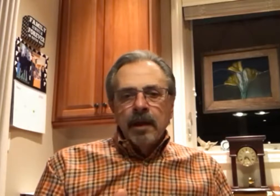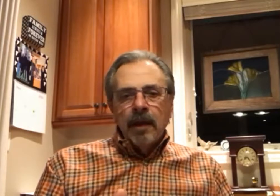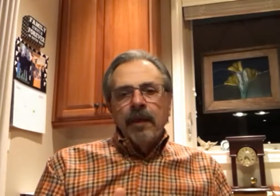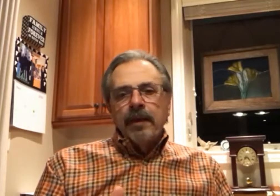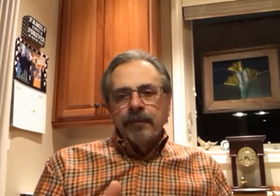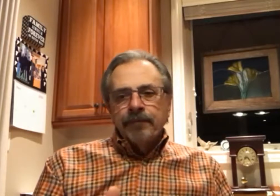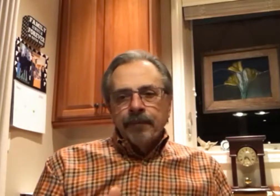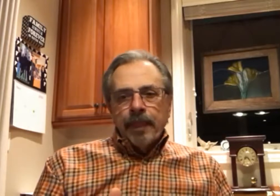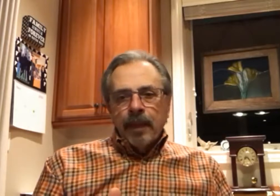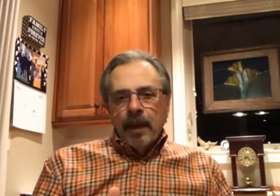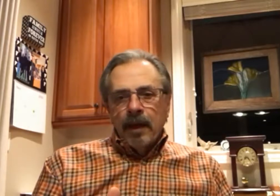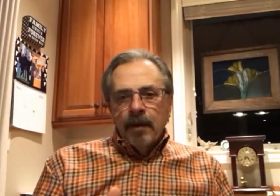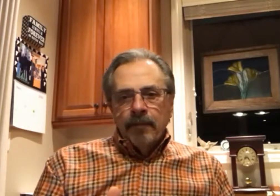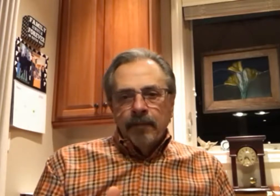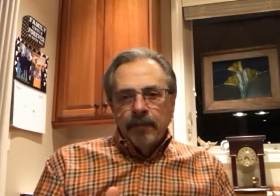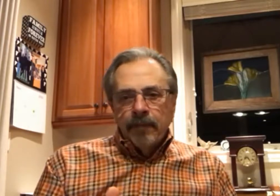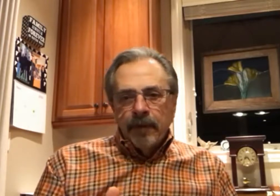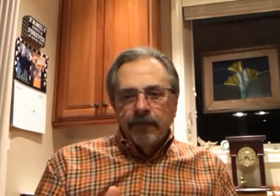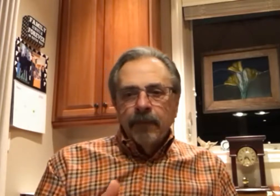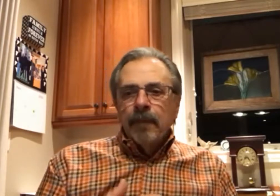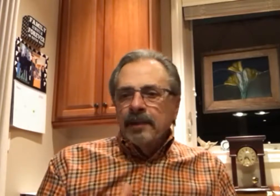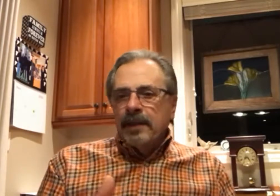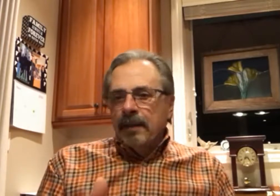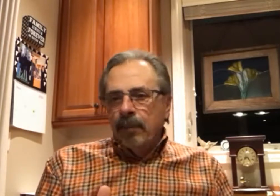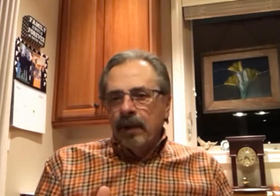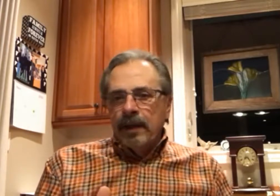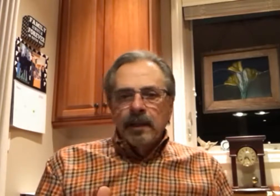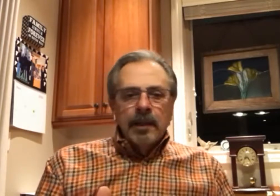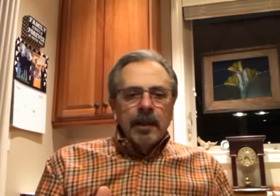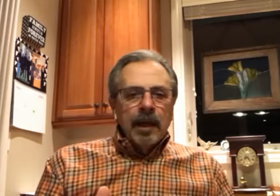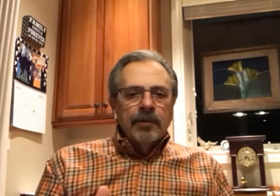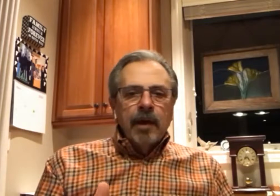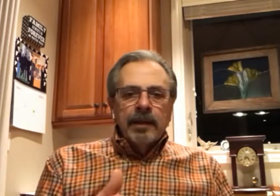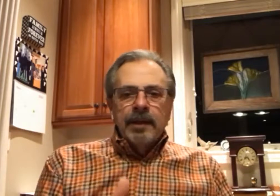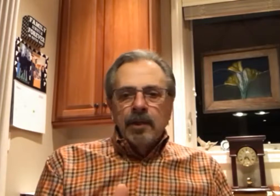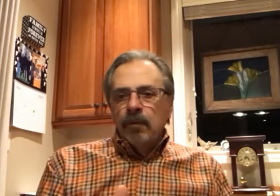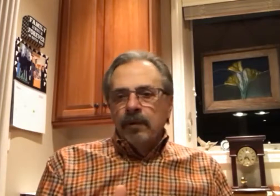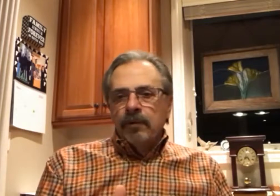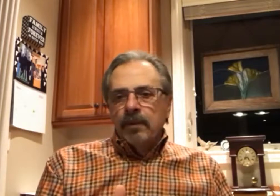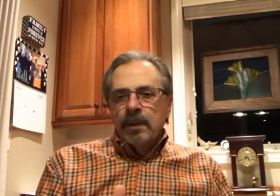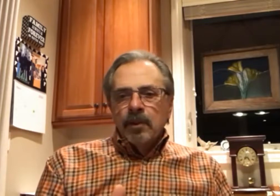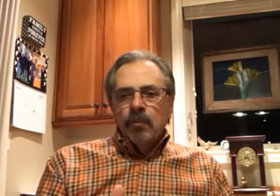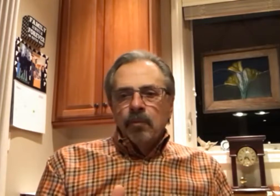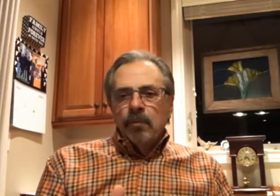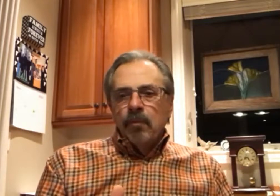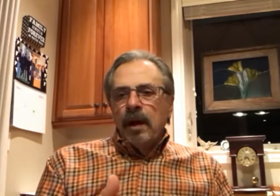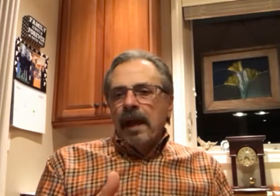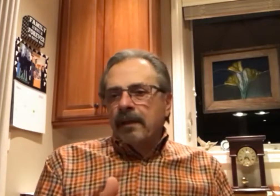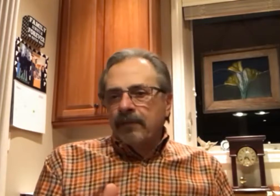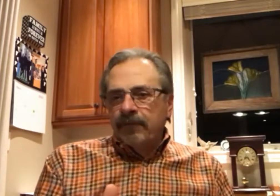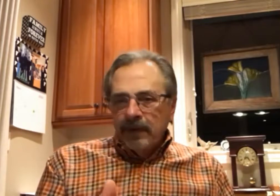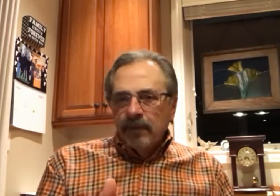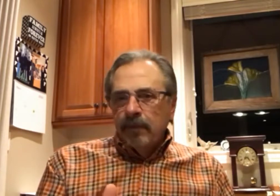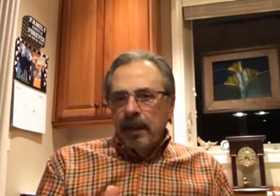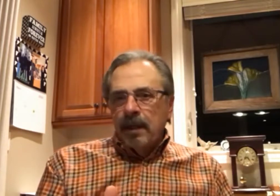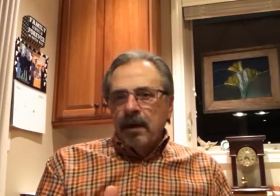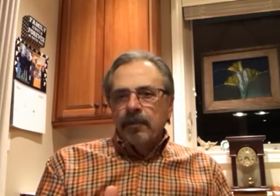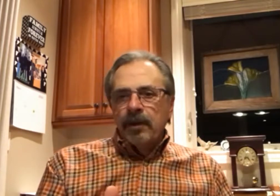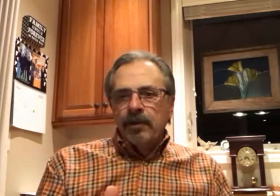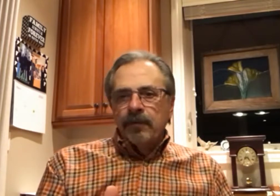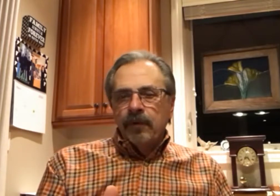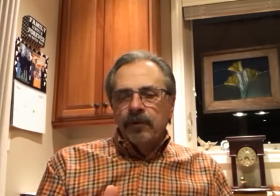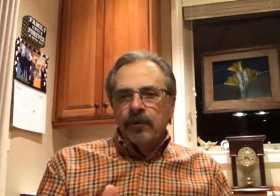I think from my standpoint, I try and deal with what I can